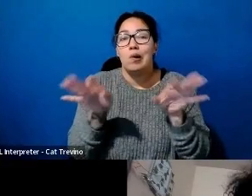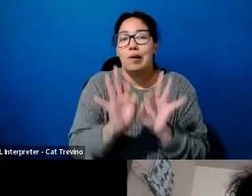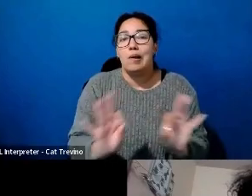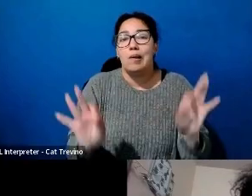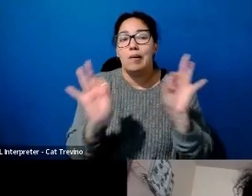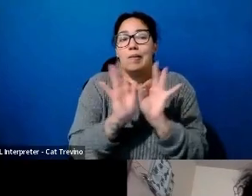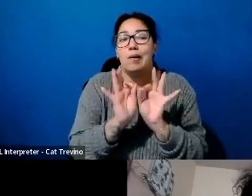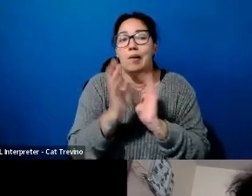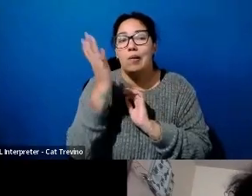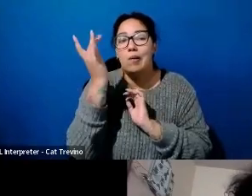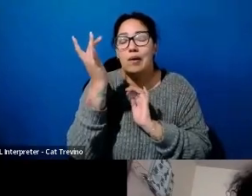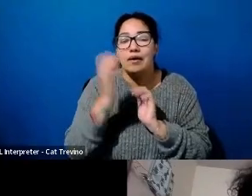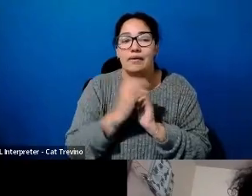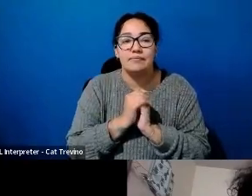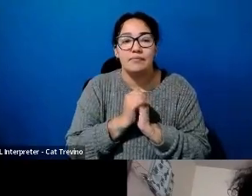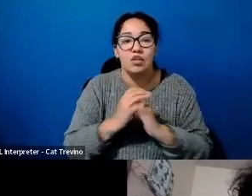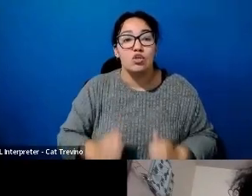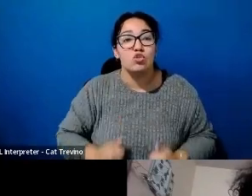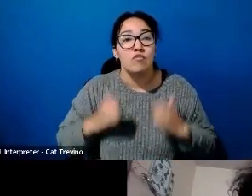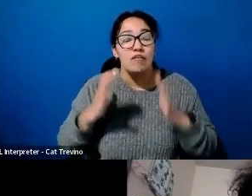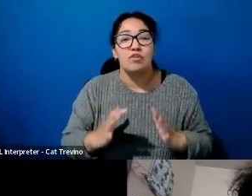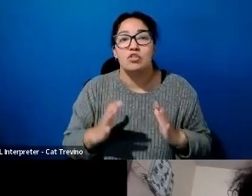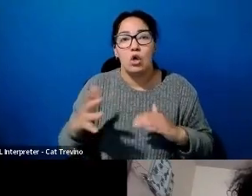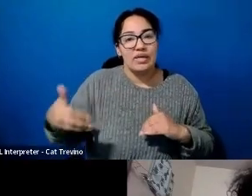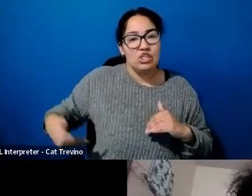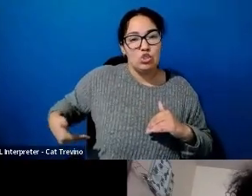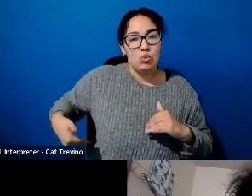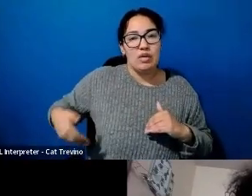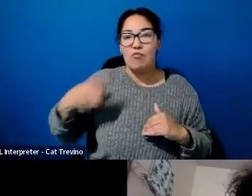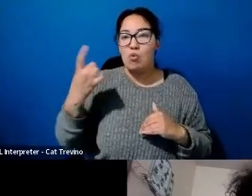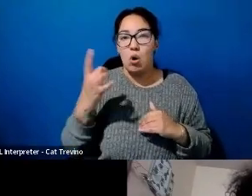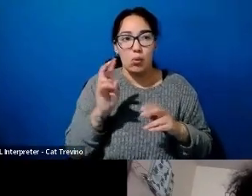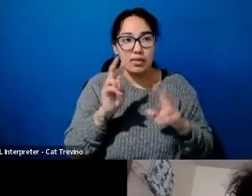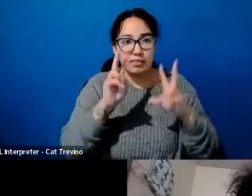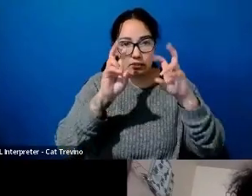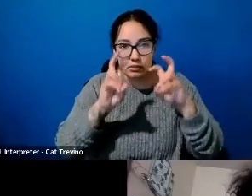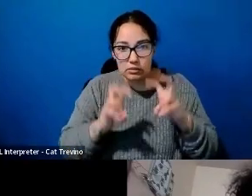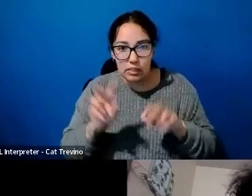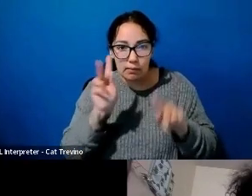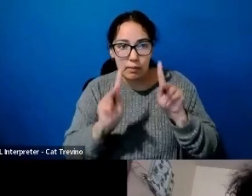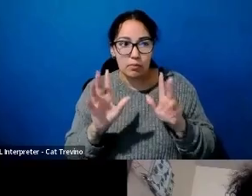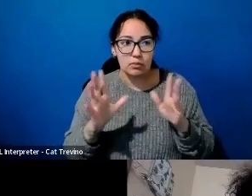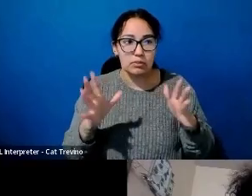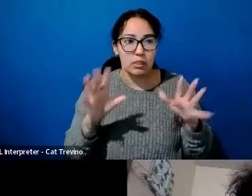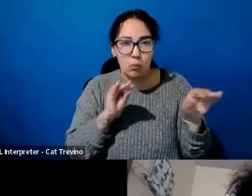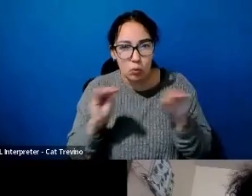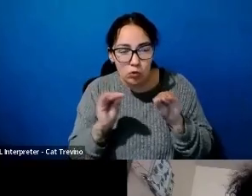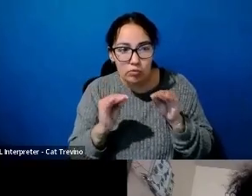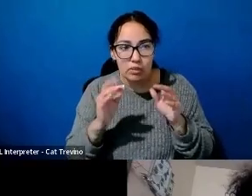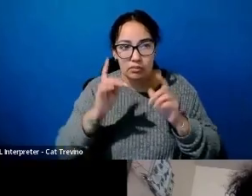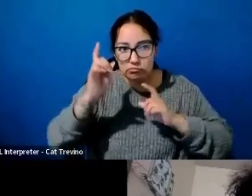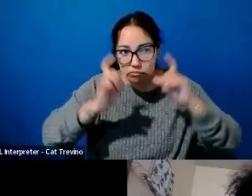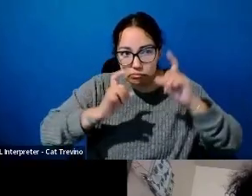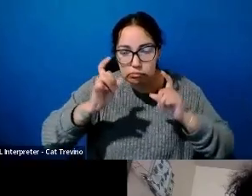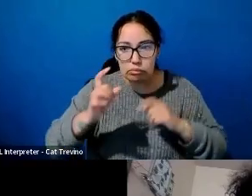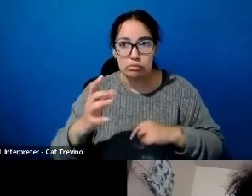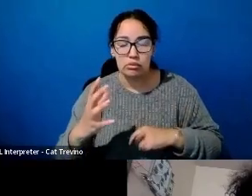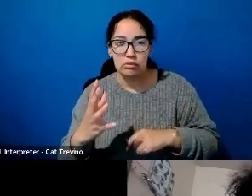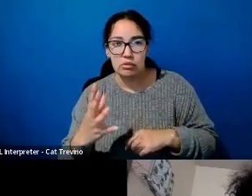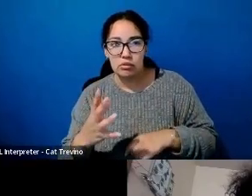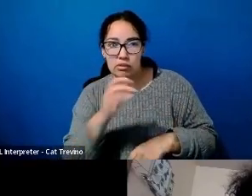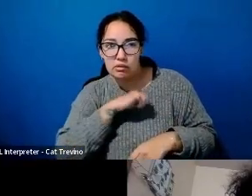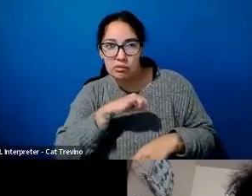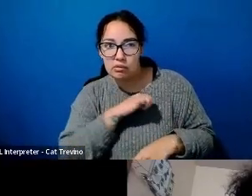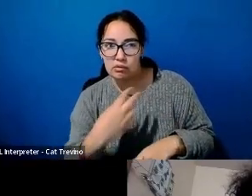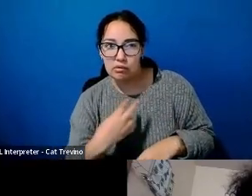Survivors are really intuitive. We're always reading the room. We're reading people's facial expressions, what their tone of voice is, what they're doing with